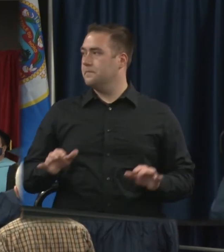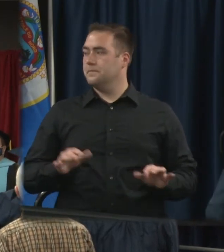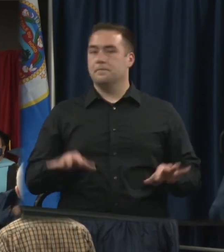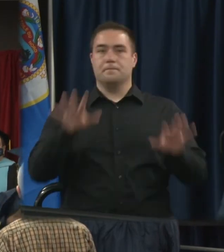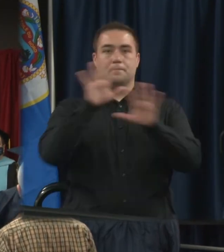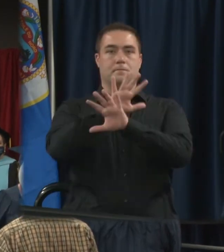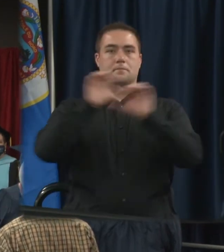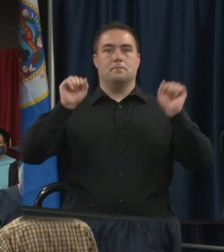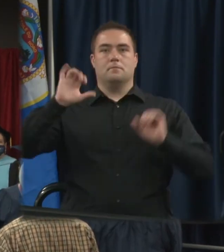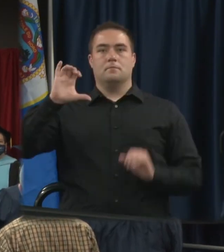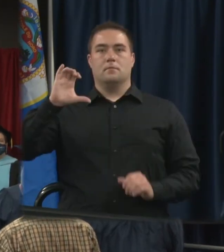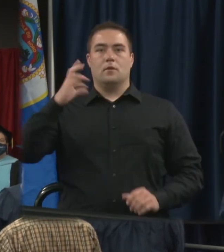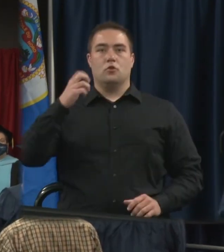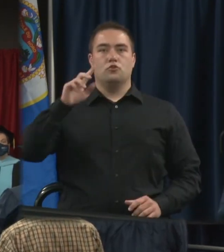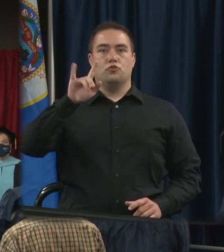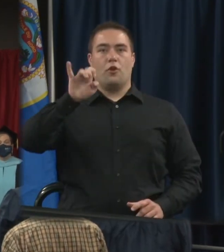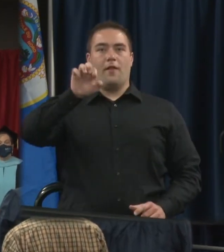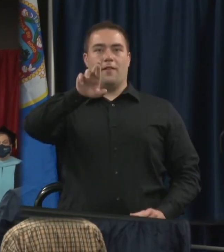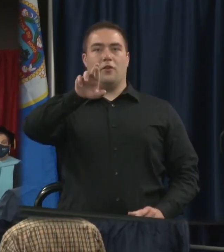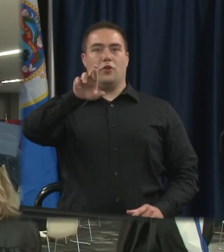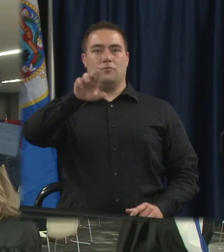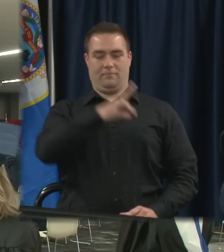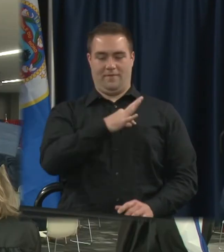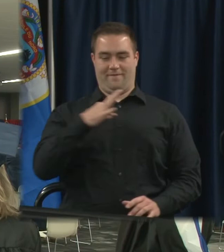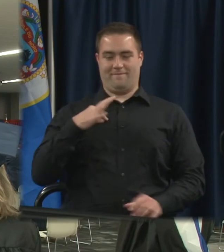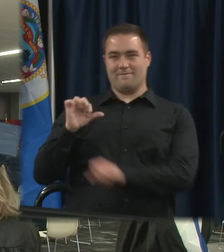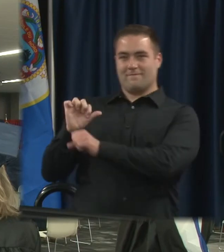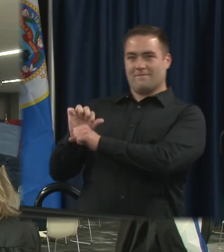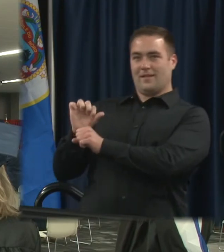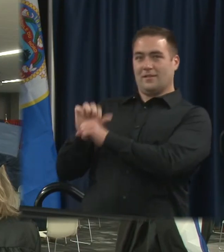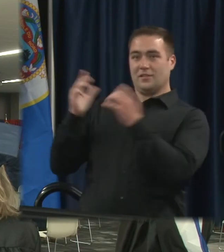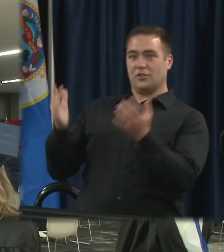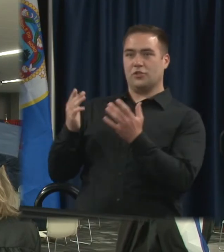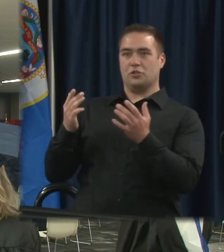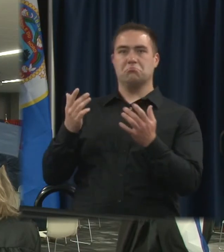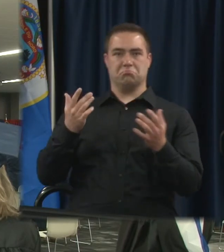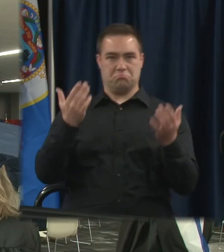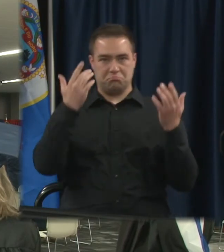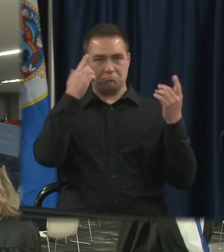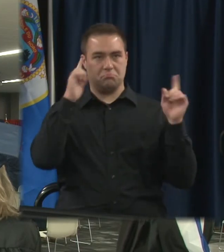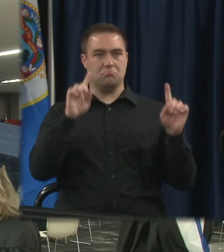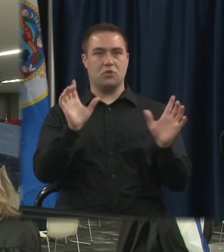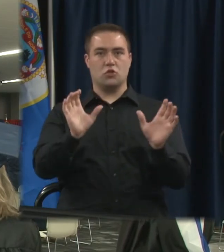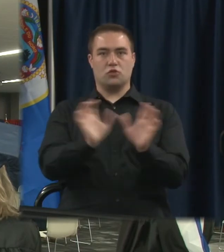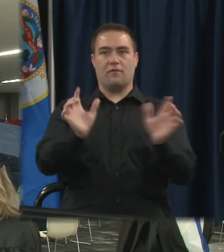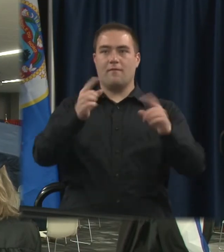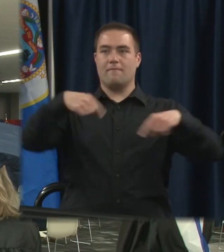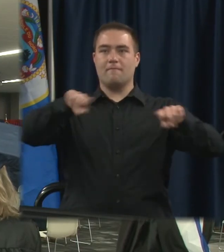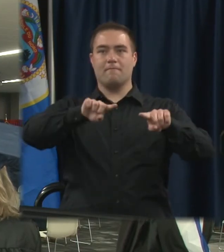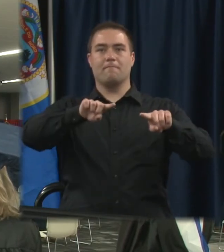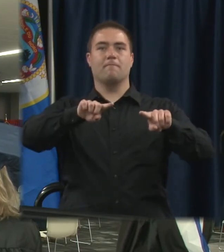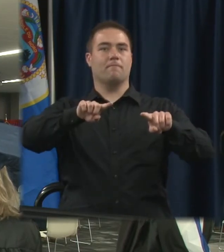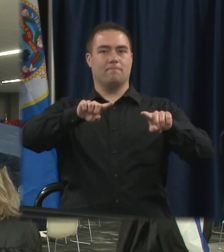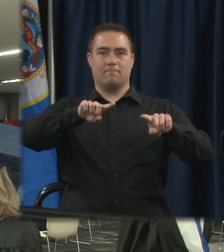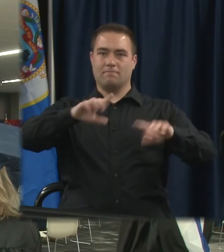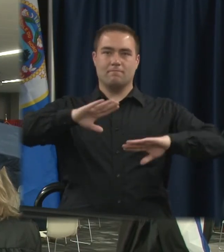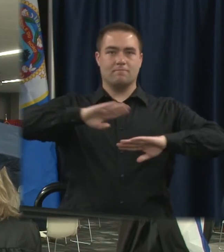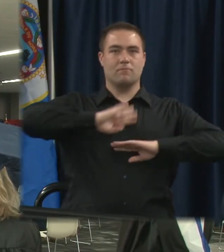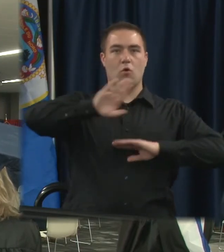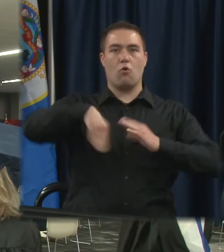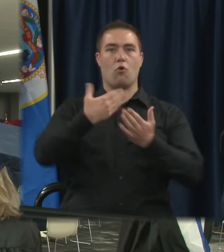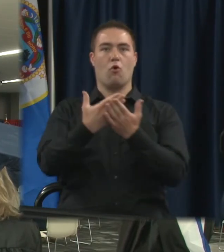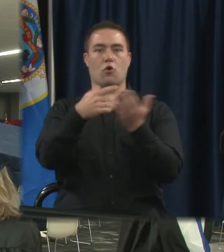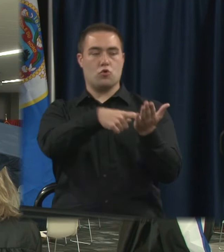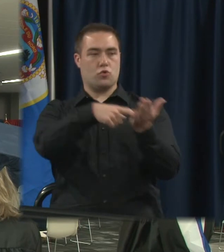President Charlier, the faculty of Central Lakes College has certified that these candidates meet all requirements for